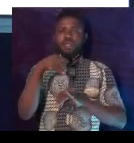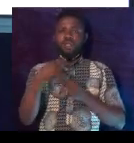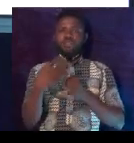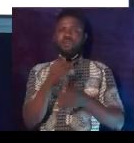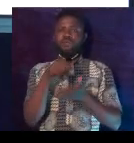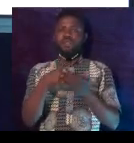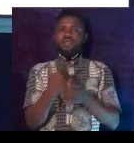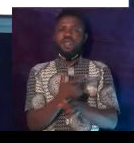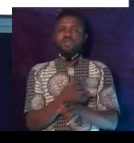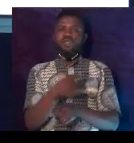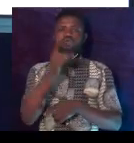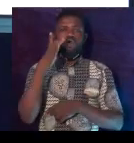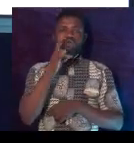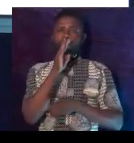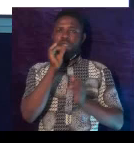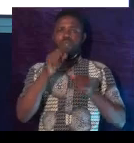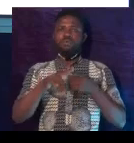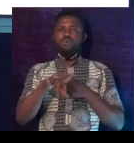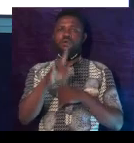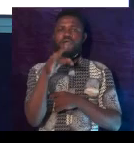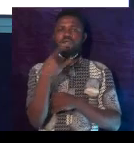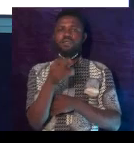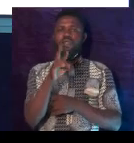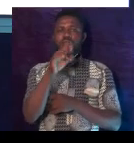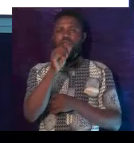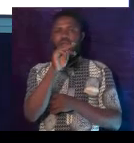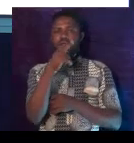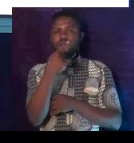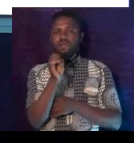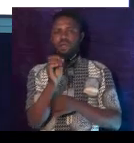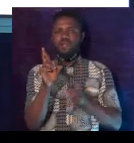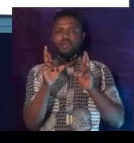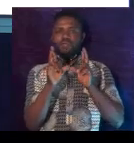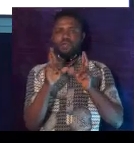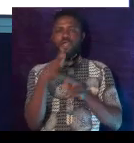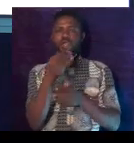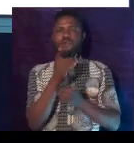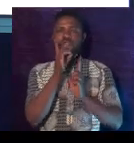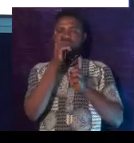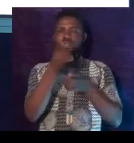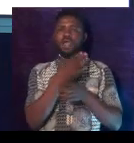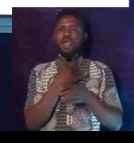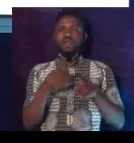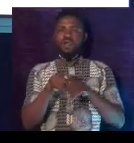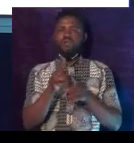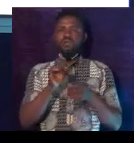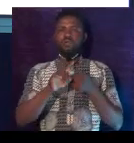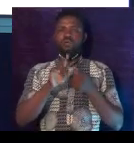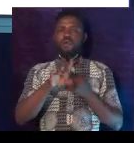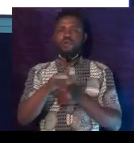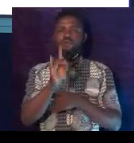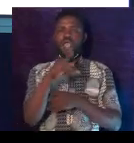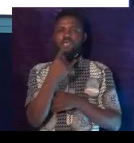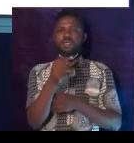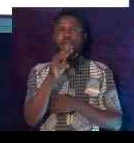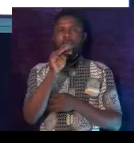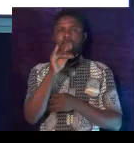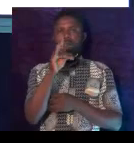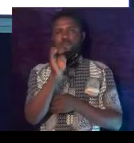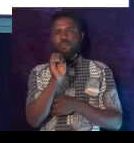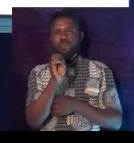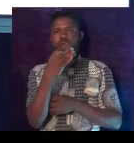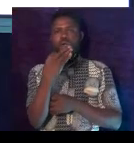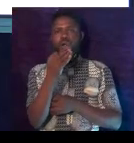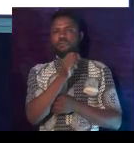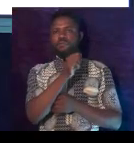By the end of this lesson, you should be able to find the range of data. You should also be able to find